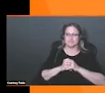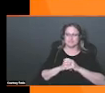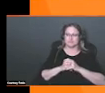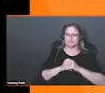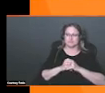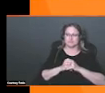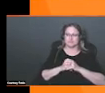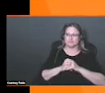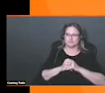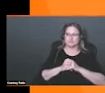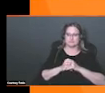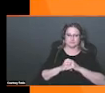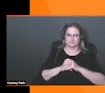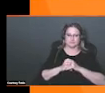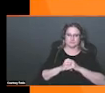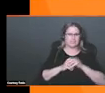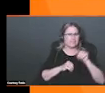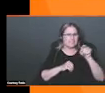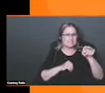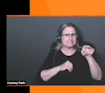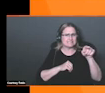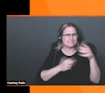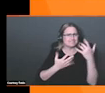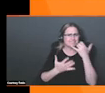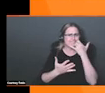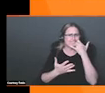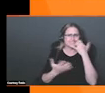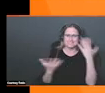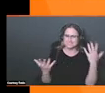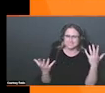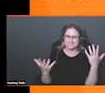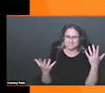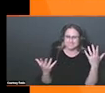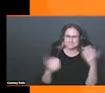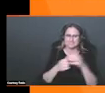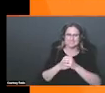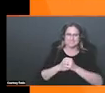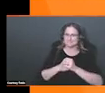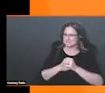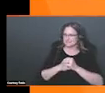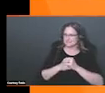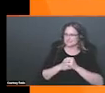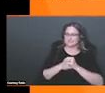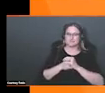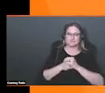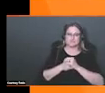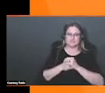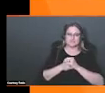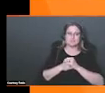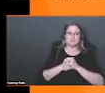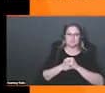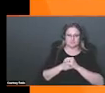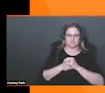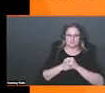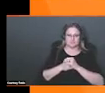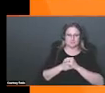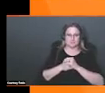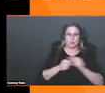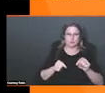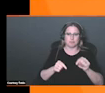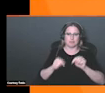and I don't know why this is happening here. Let's just see. I'm going to go back to